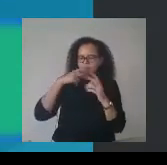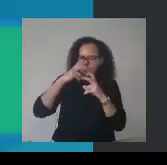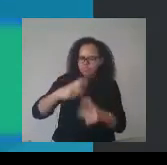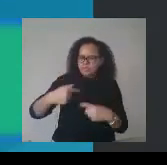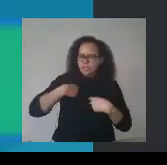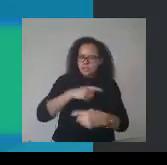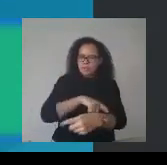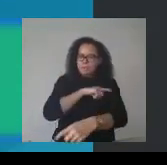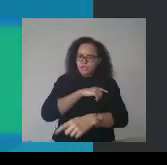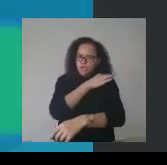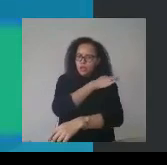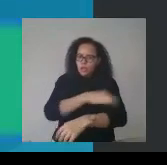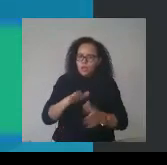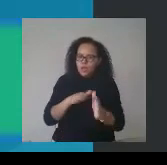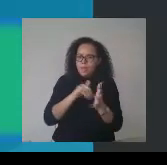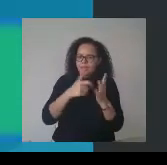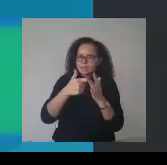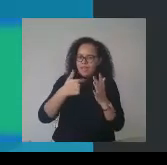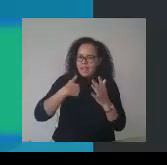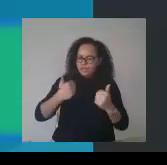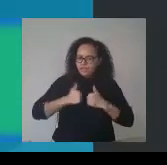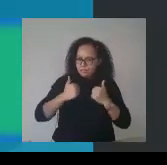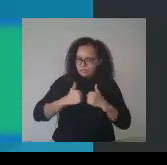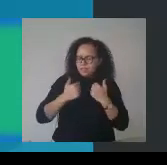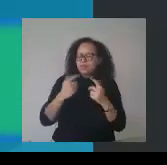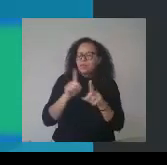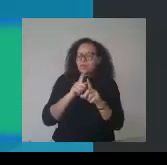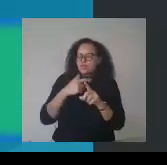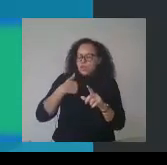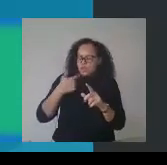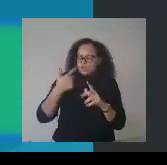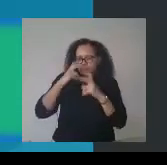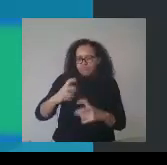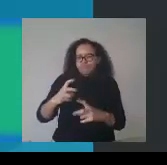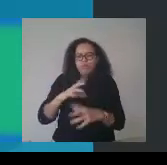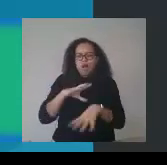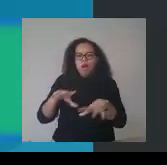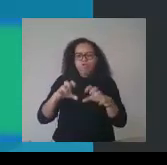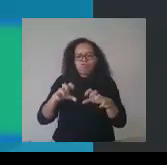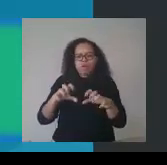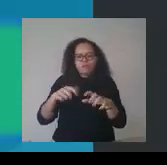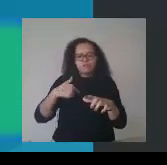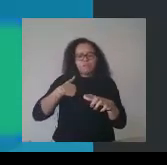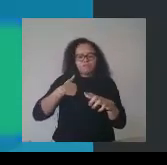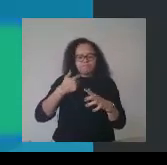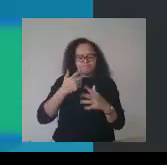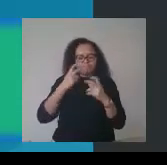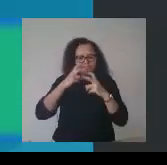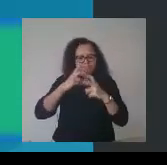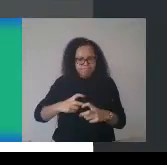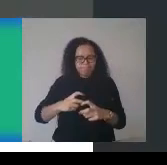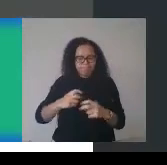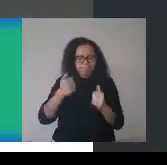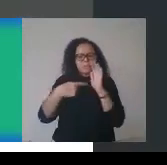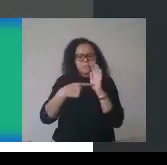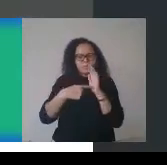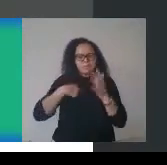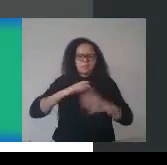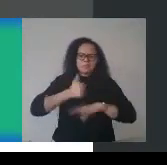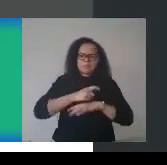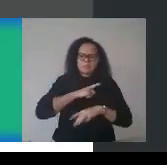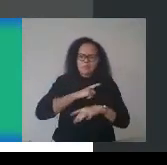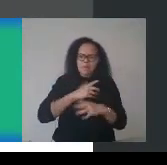also an MSK clinical champion for Versa Arthritis. And what's really important is next slide. The reason why we set up,